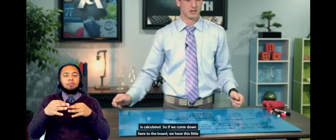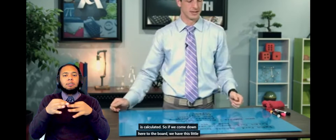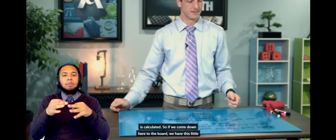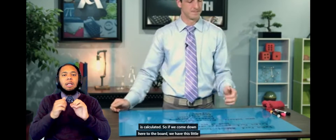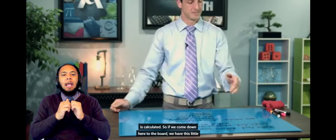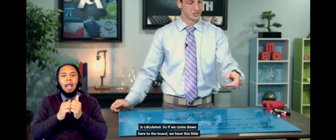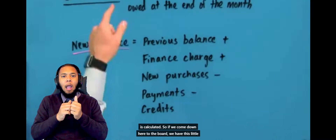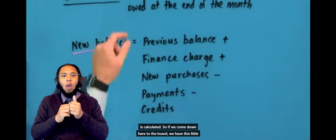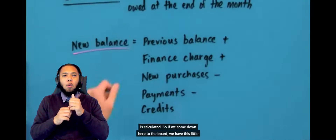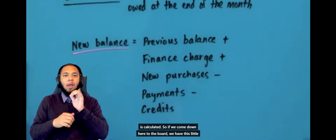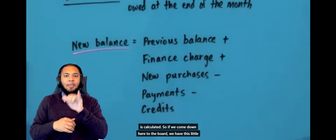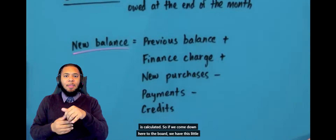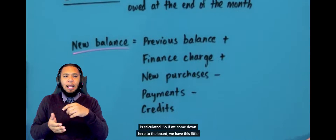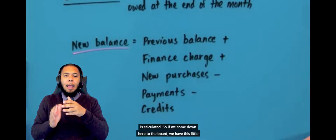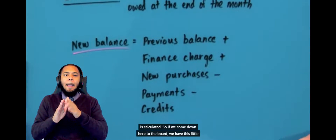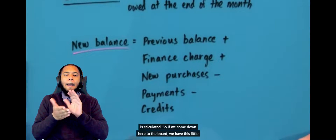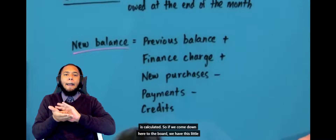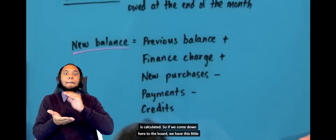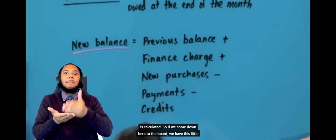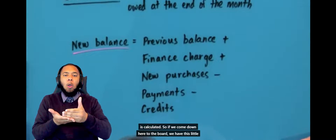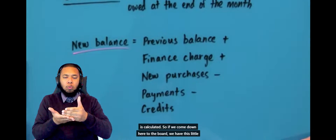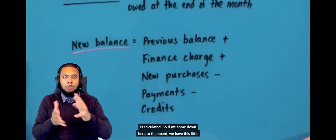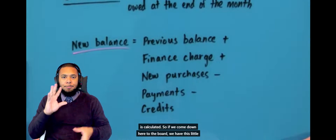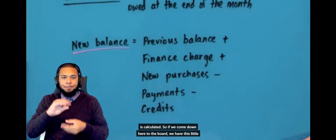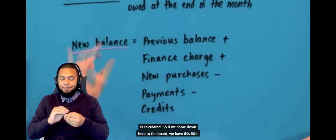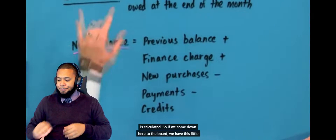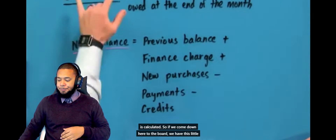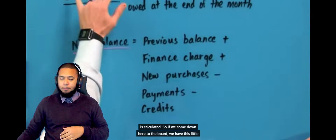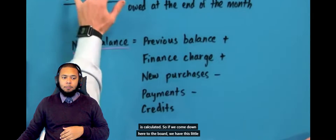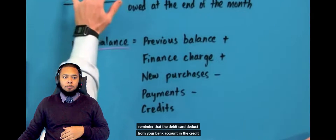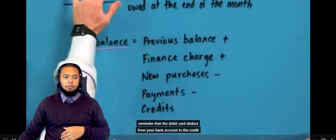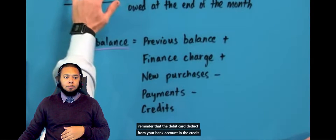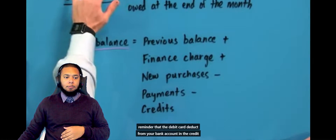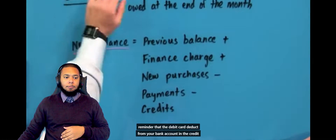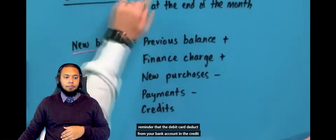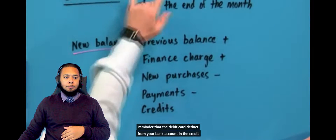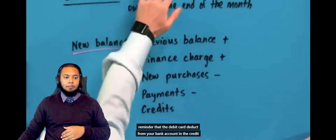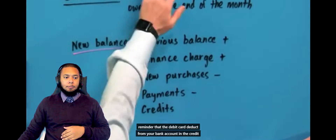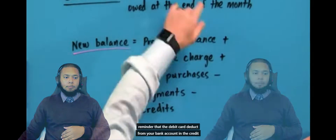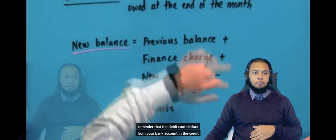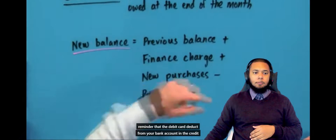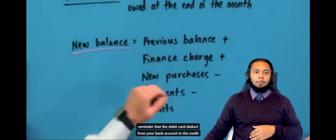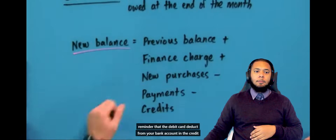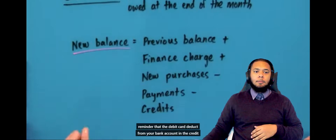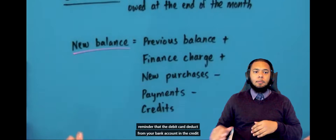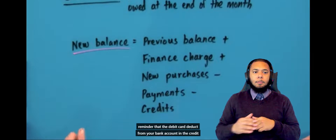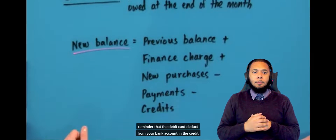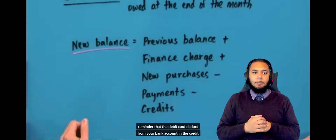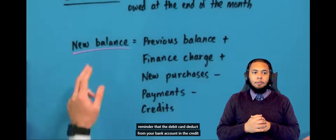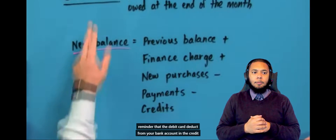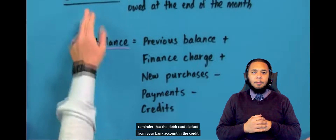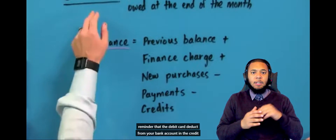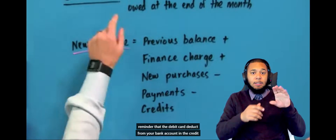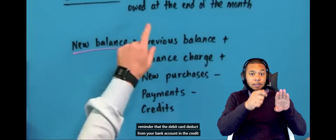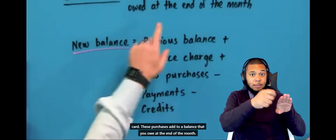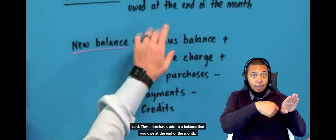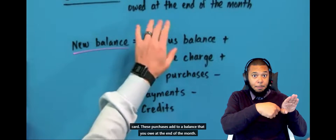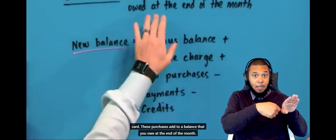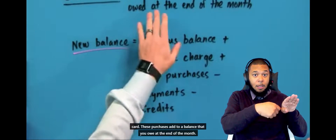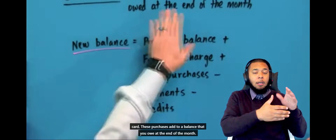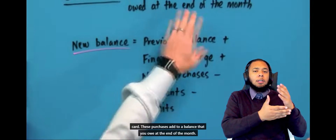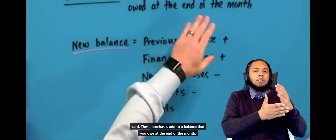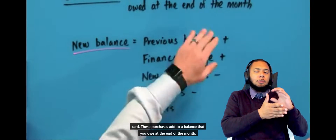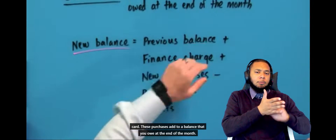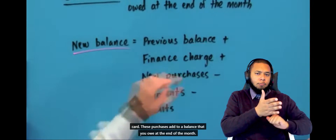is calculated. So if we come down here to the board, we have this little reminder that the debit card deducts from your bank account. And the credit